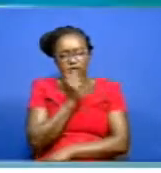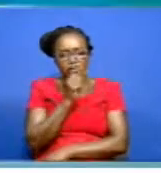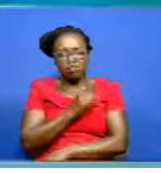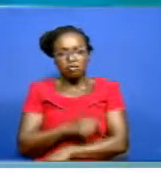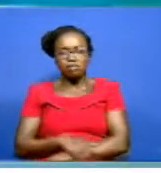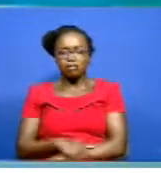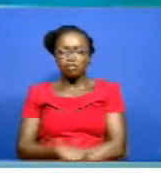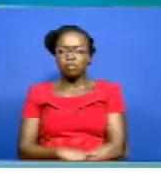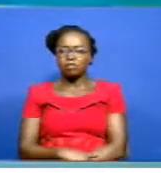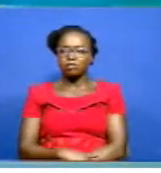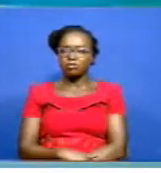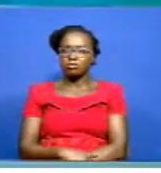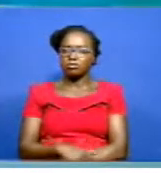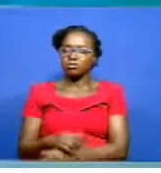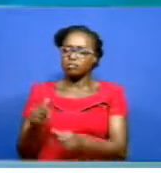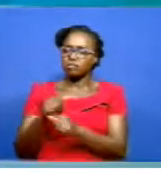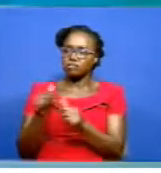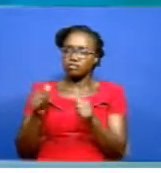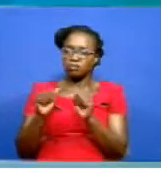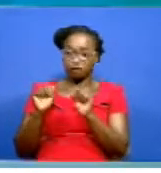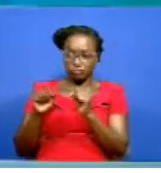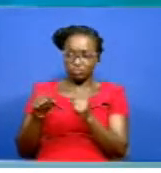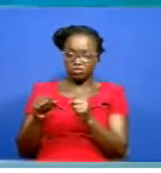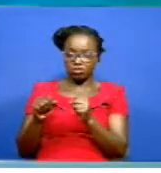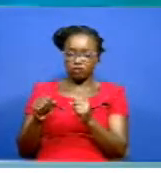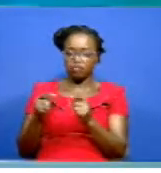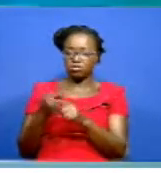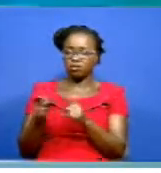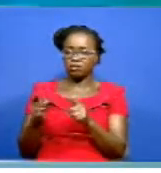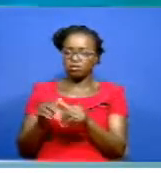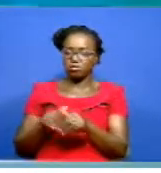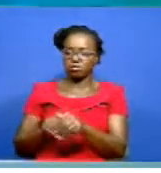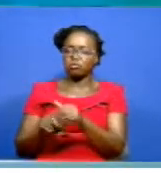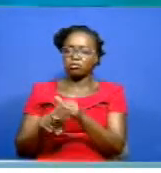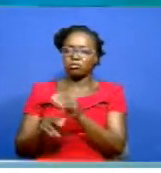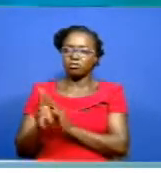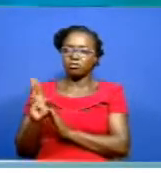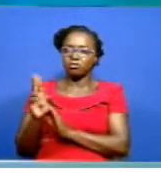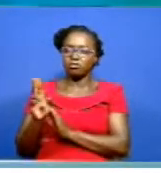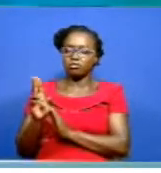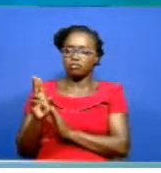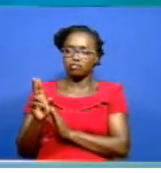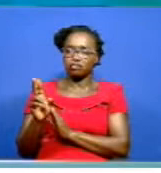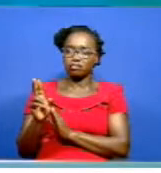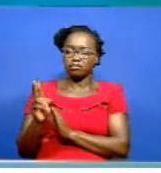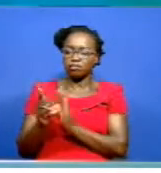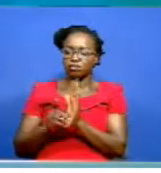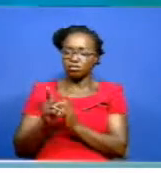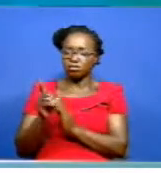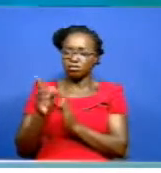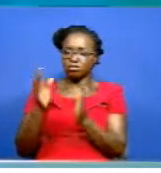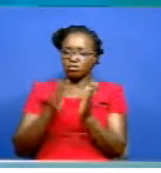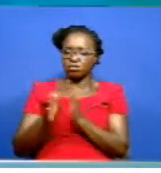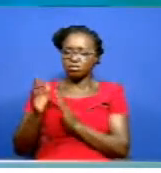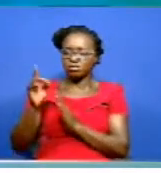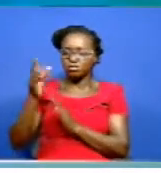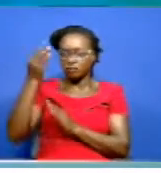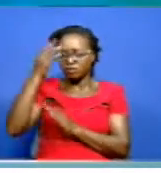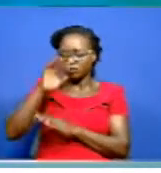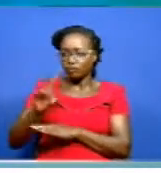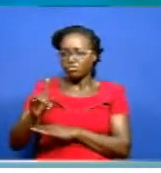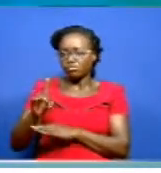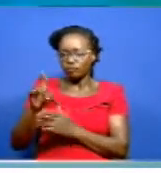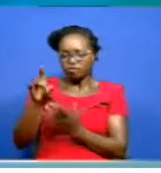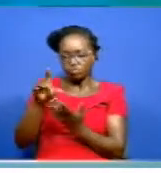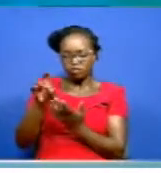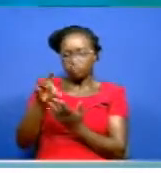Well, it probably would, but we are following our deployment plan the first phase, we are very specific